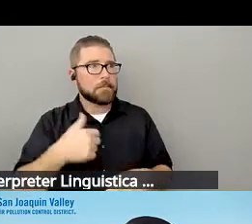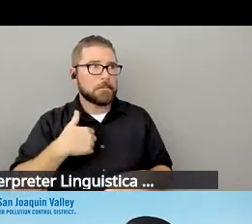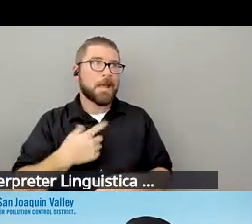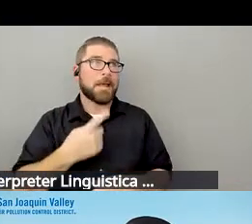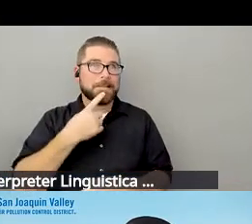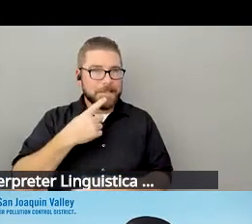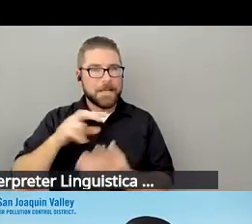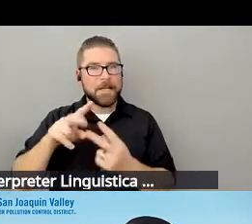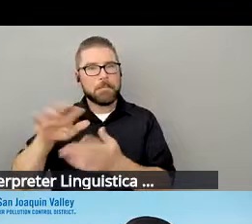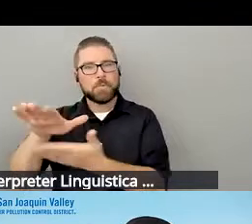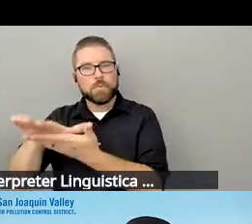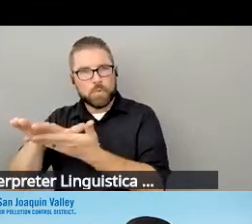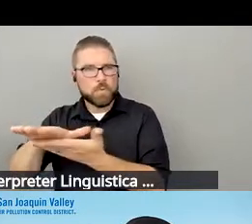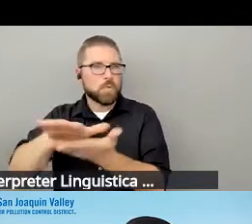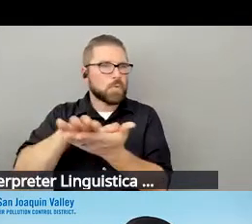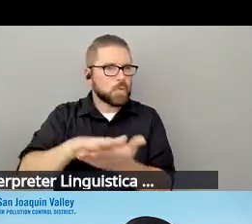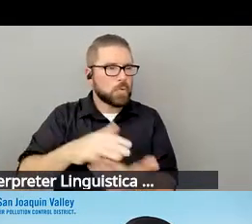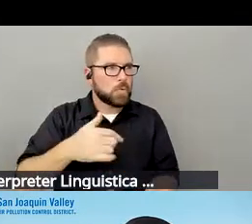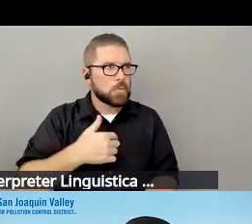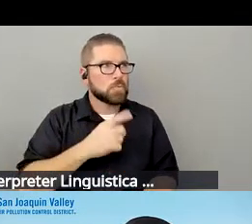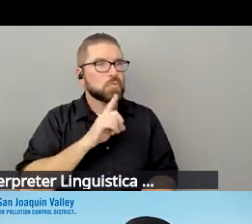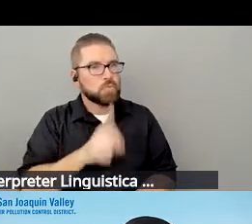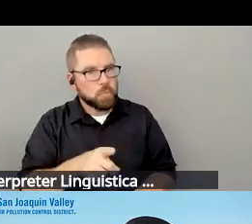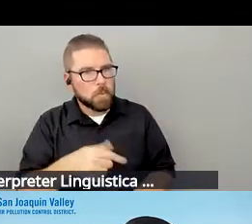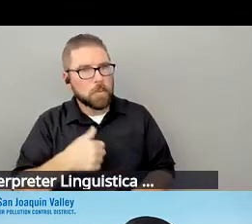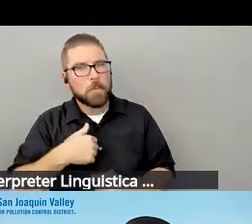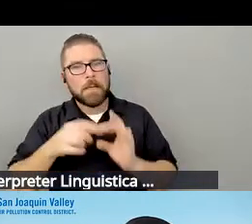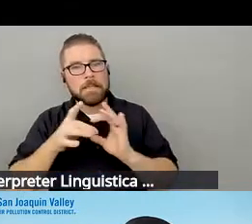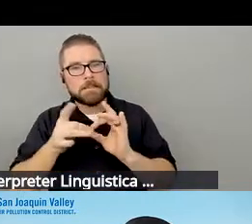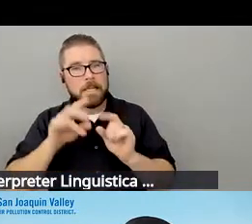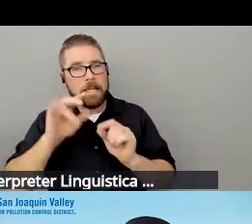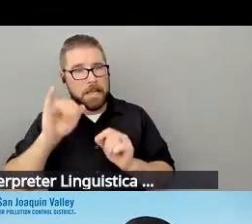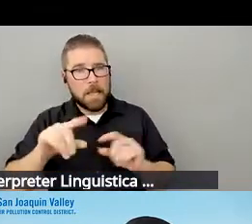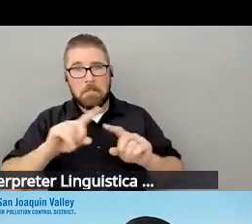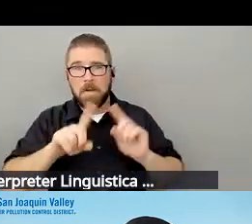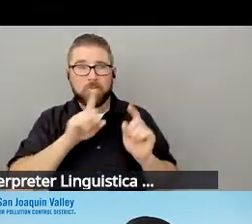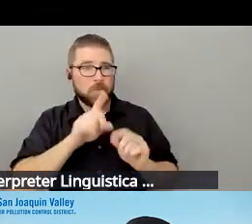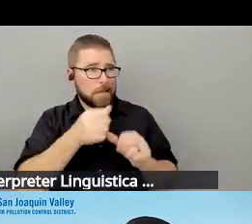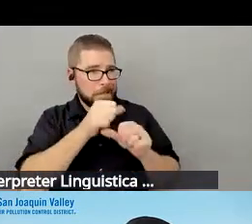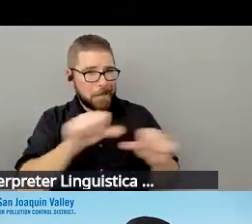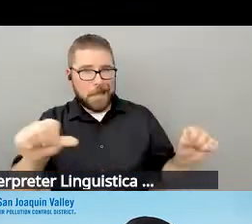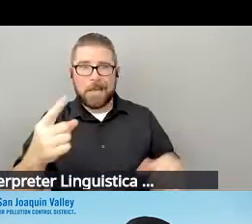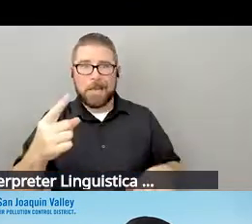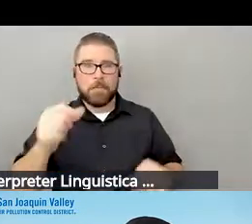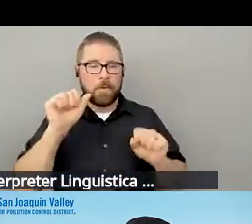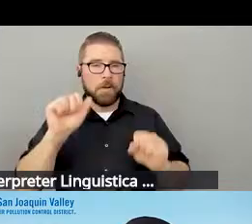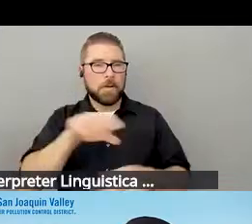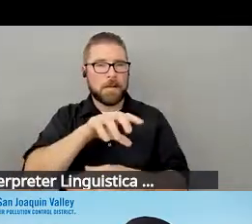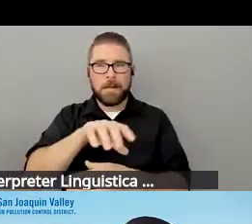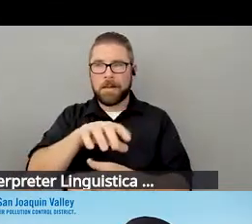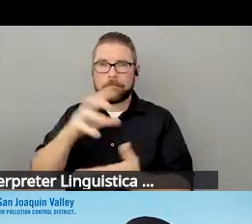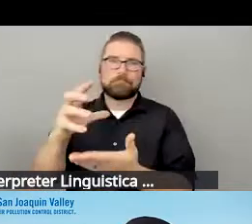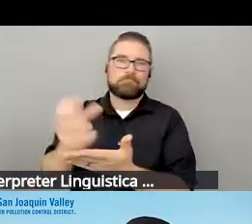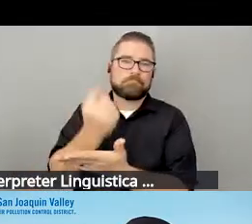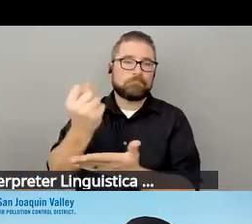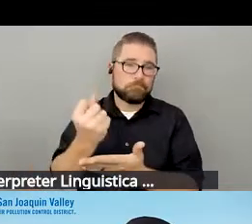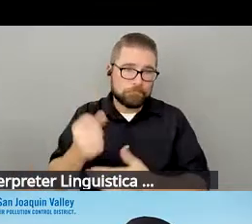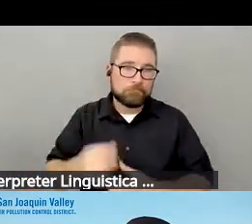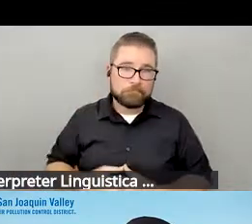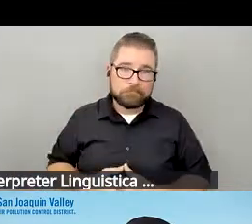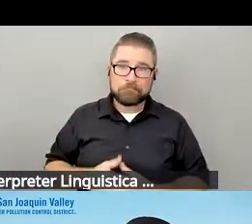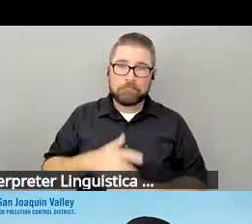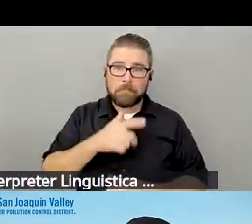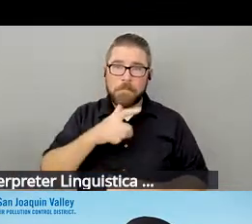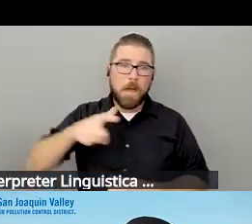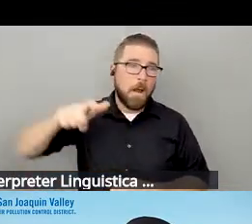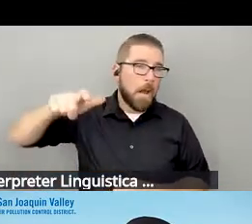folks that are just interested in learning, taking an EV mechanic course or just, starting up that type of course. It doesn't necessarily have to be a student, I